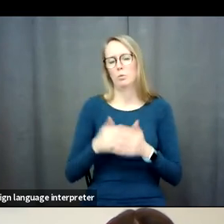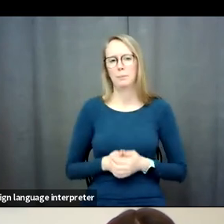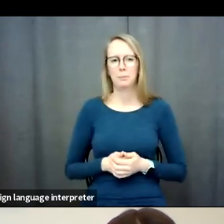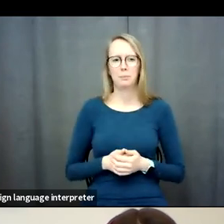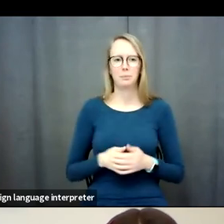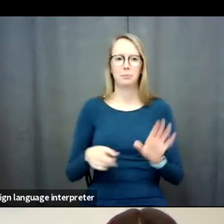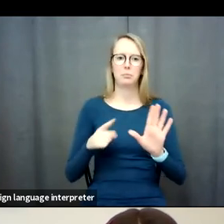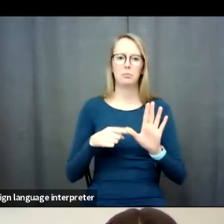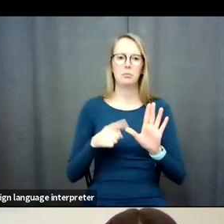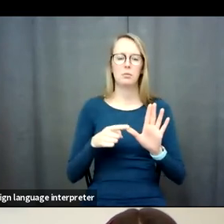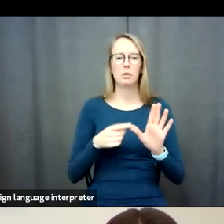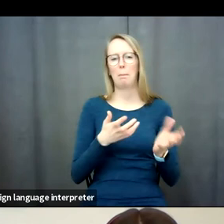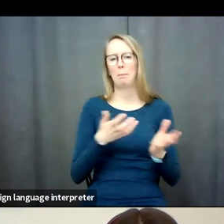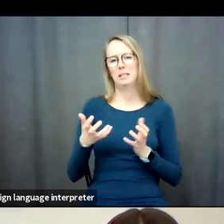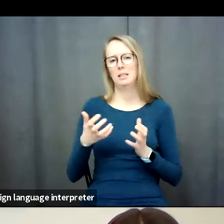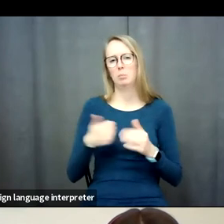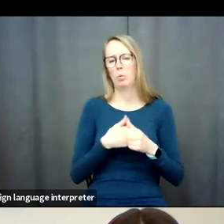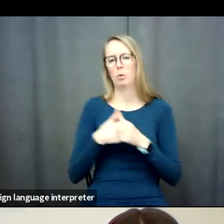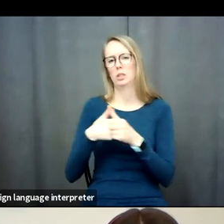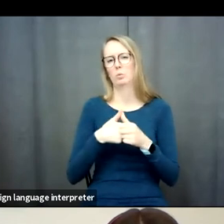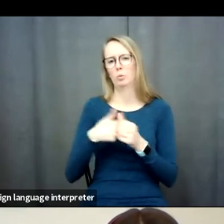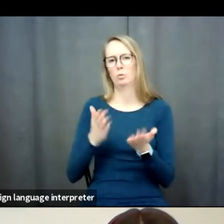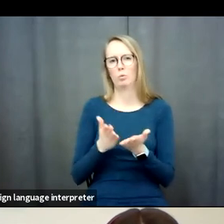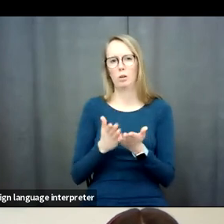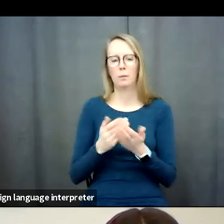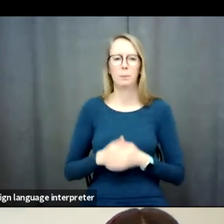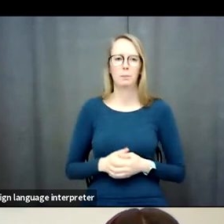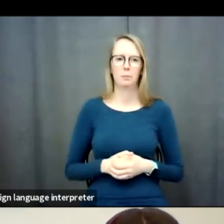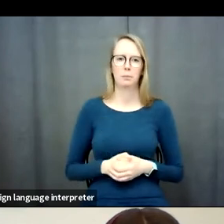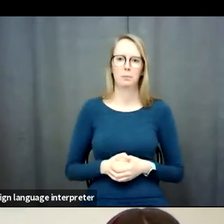Flaws in the organization of the school.